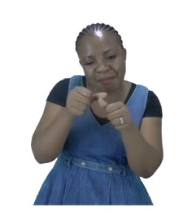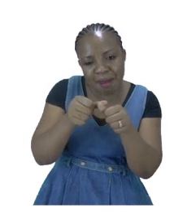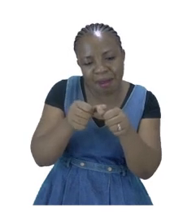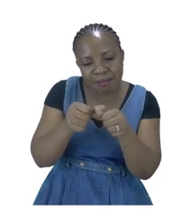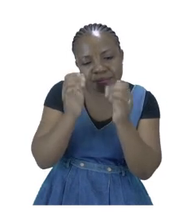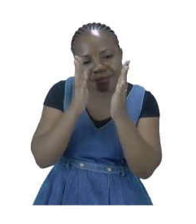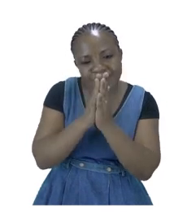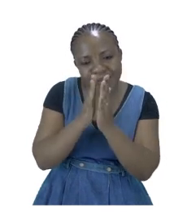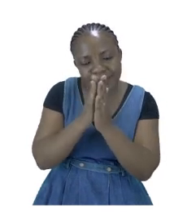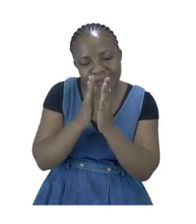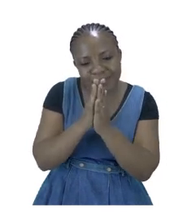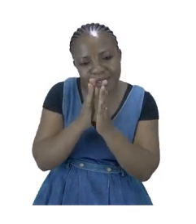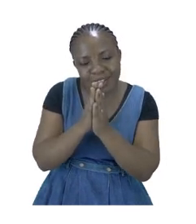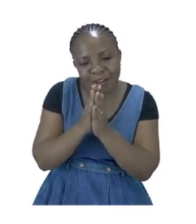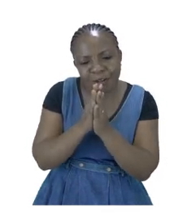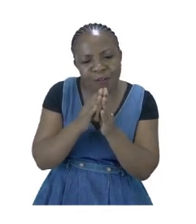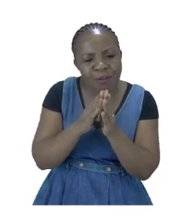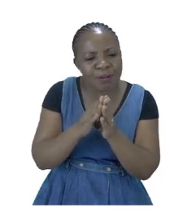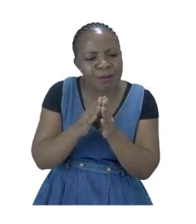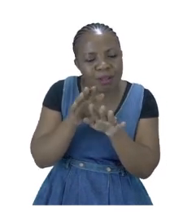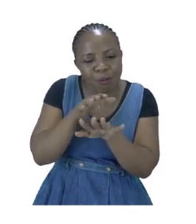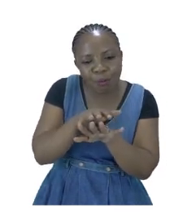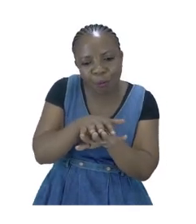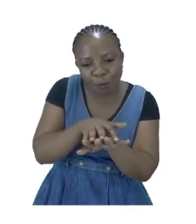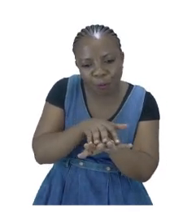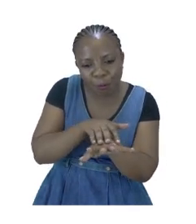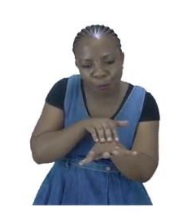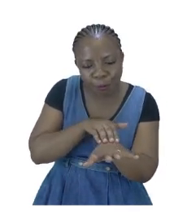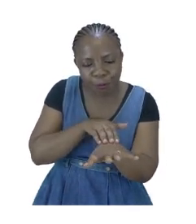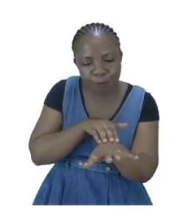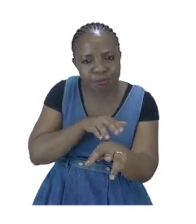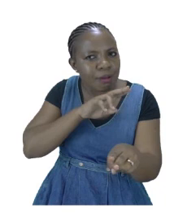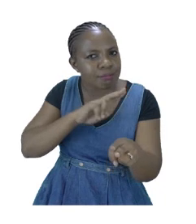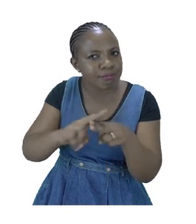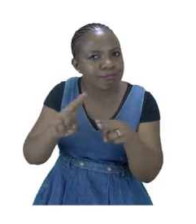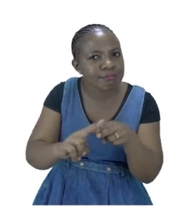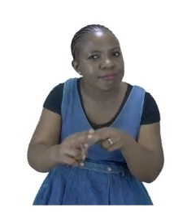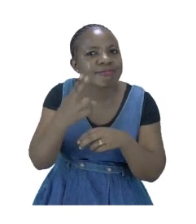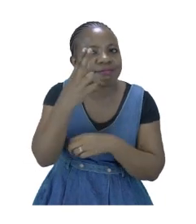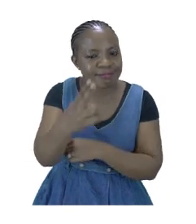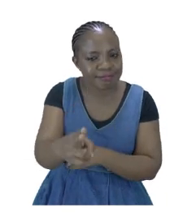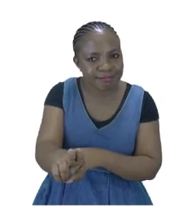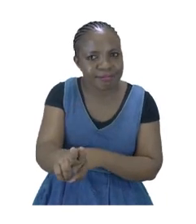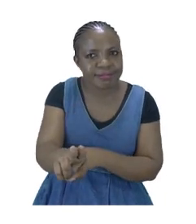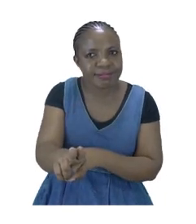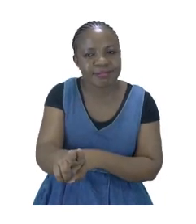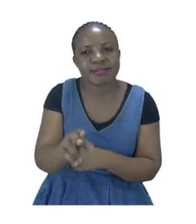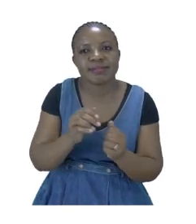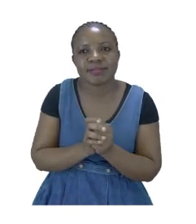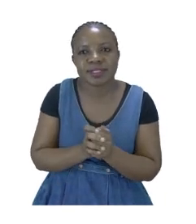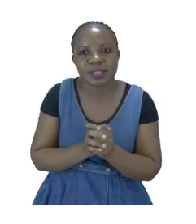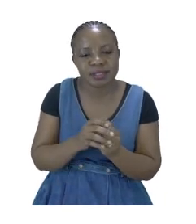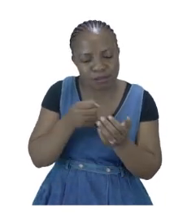your time when you are trying to find the answers for each of these questions. And when you